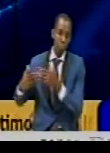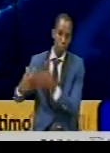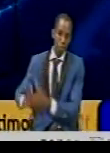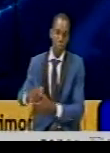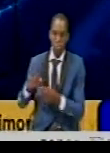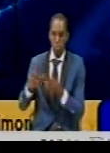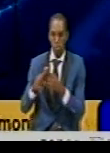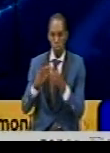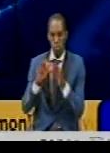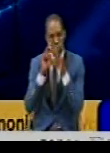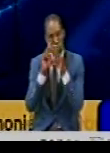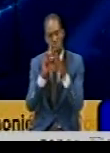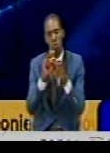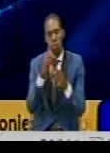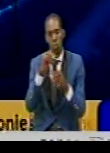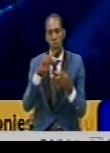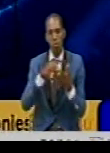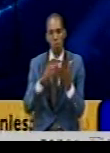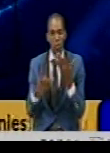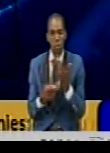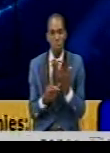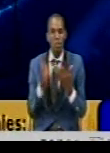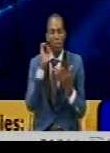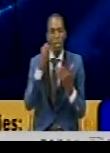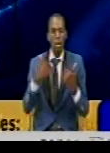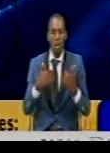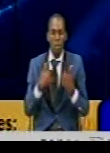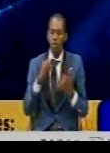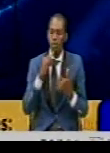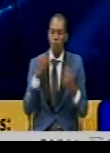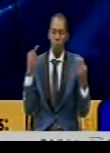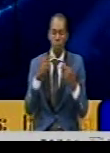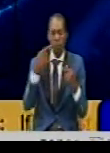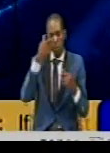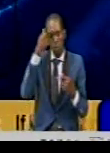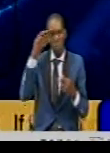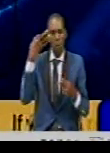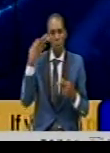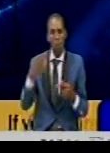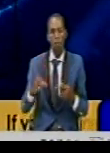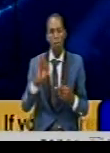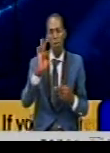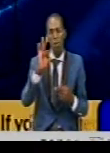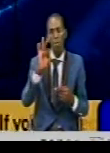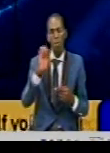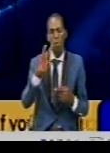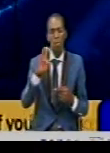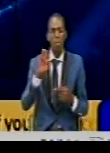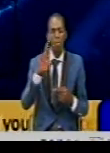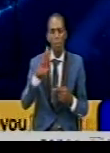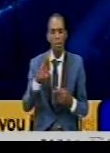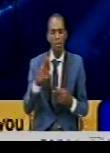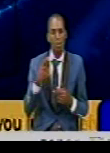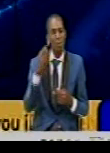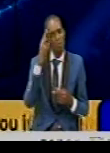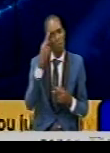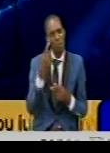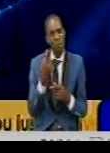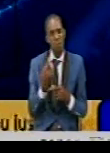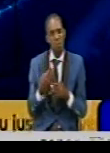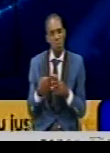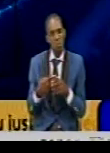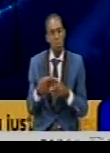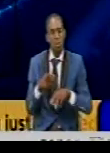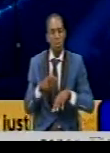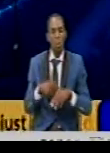neighbor to watch the program. I had this serious pain on my eyes due to fever. It's